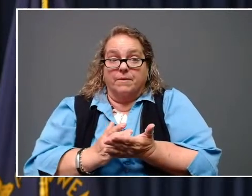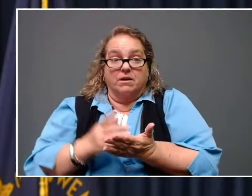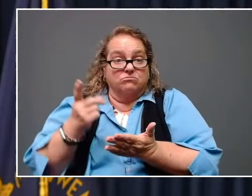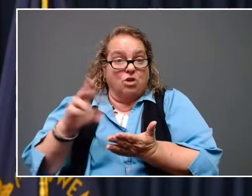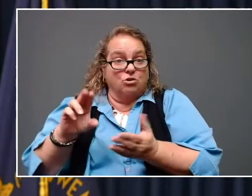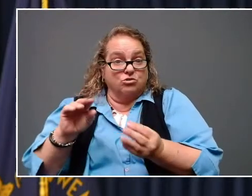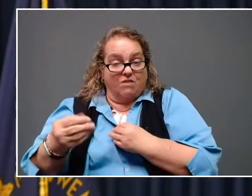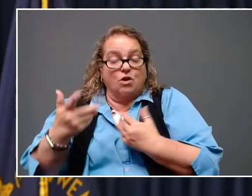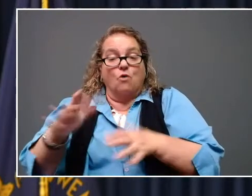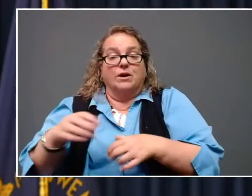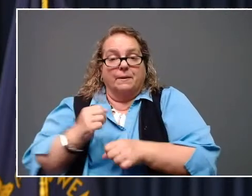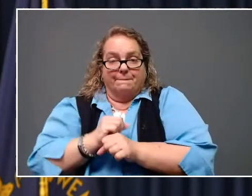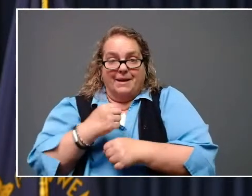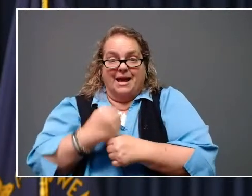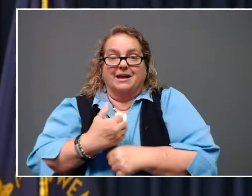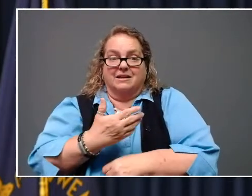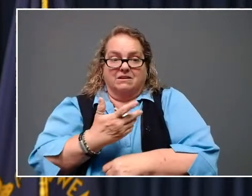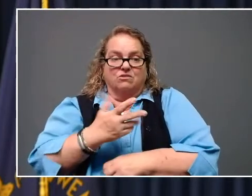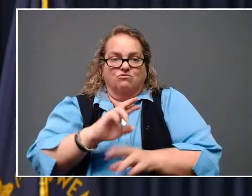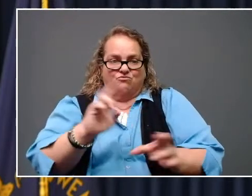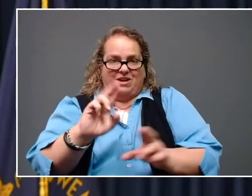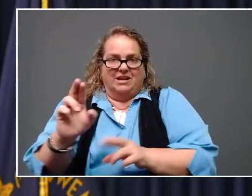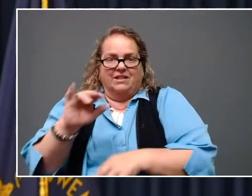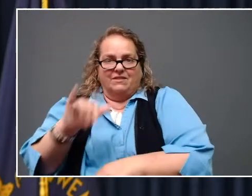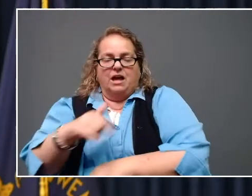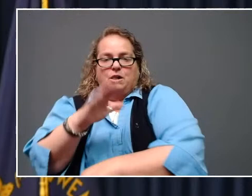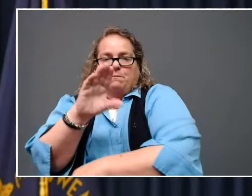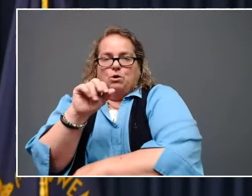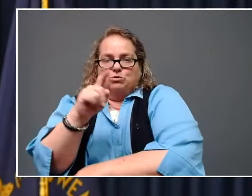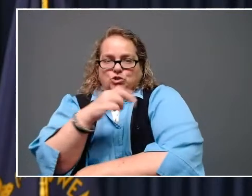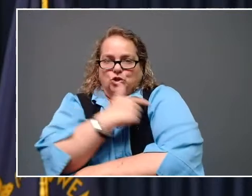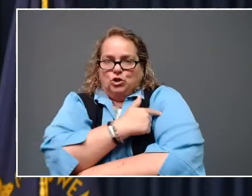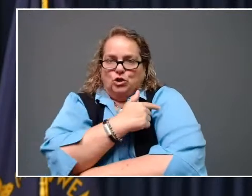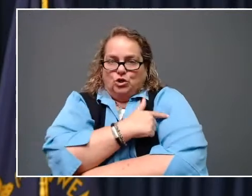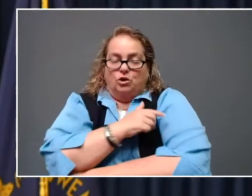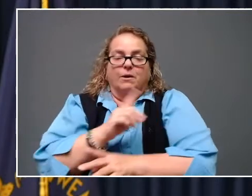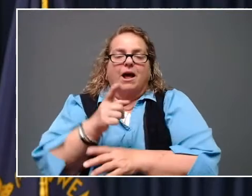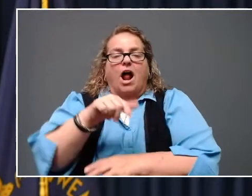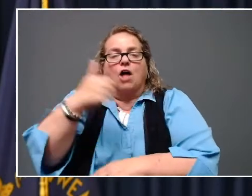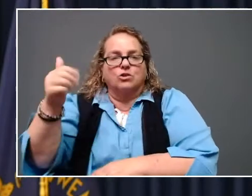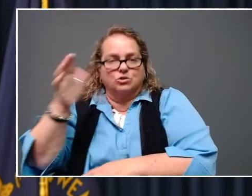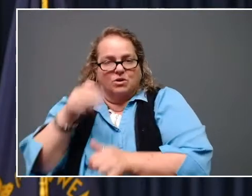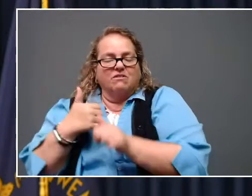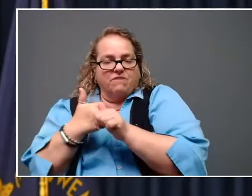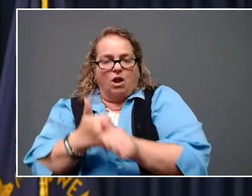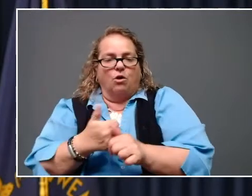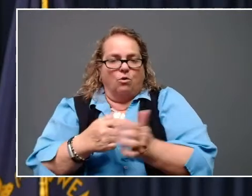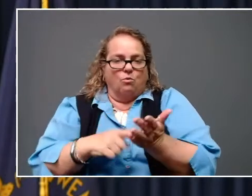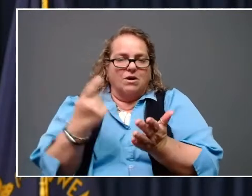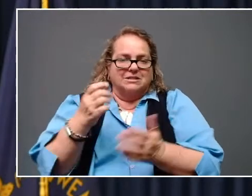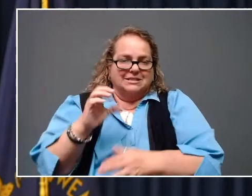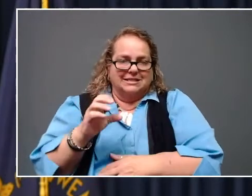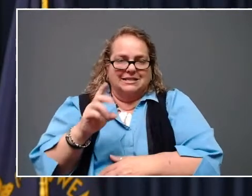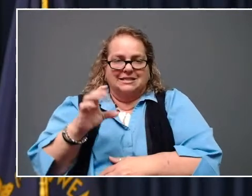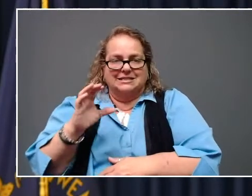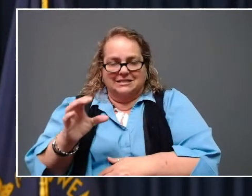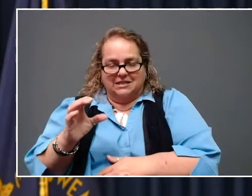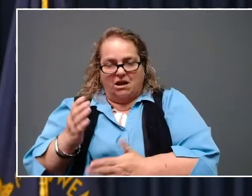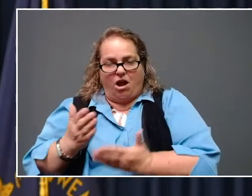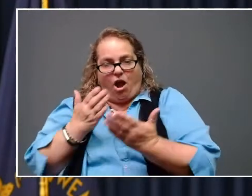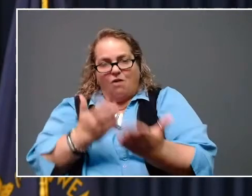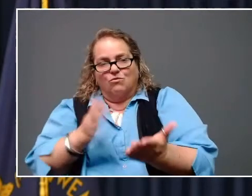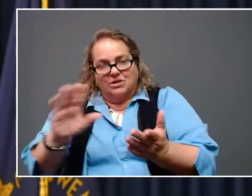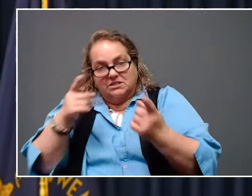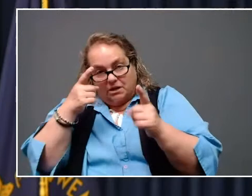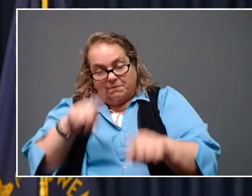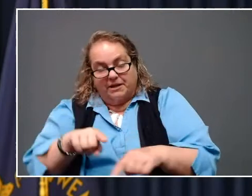booster, but the rest of them will follow probably over the next week or so once the CDC offers its concurring opinion on that. It